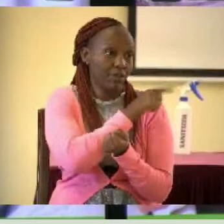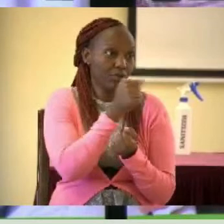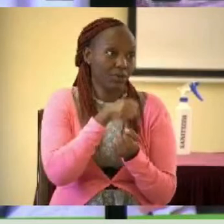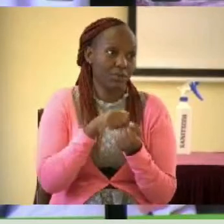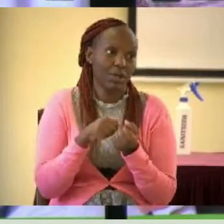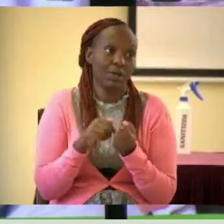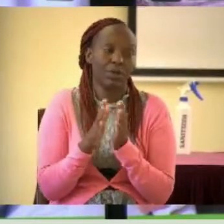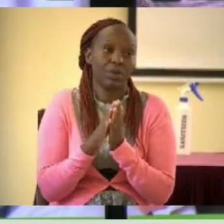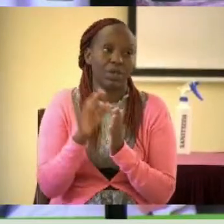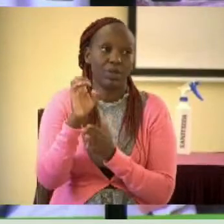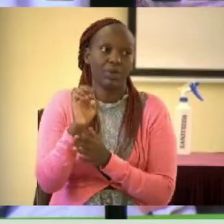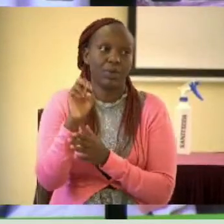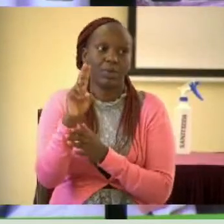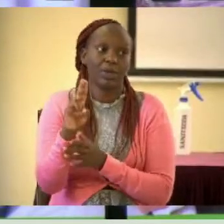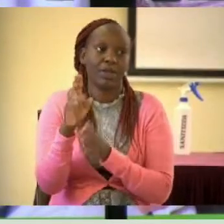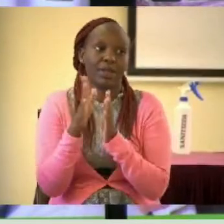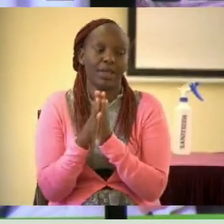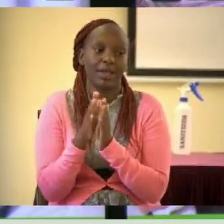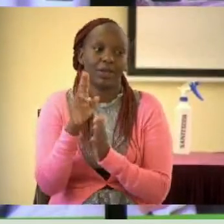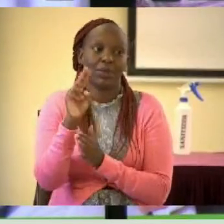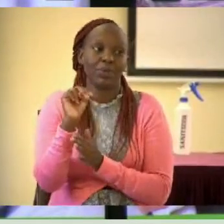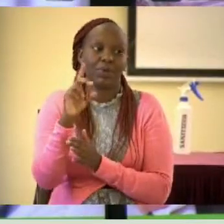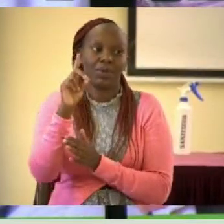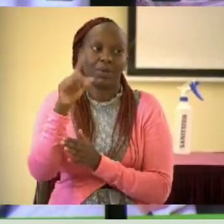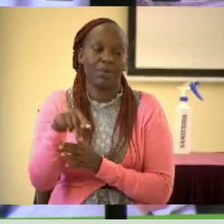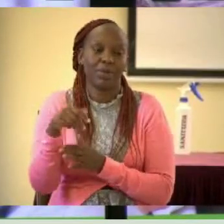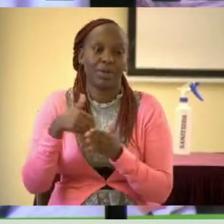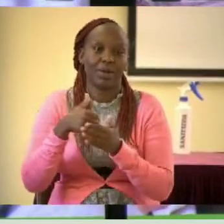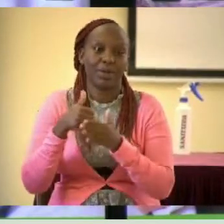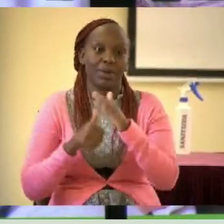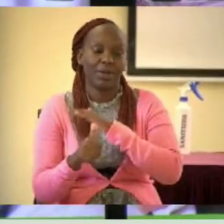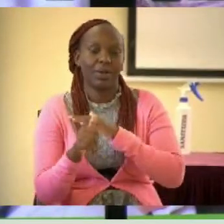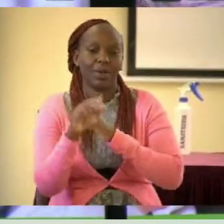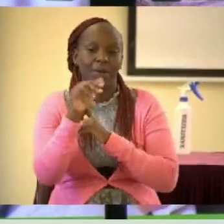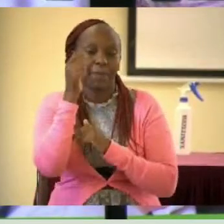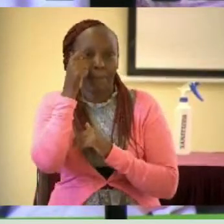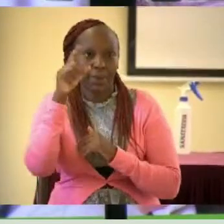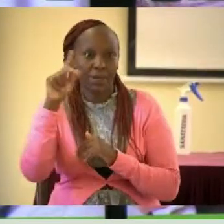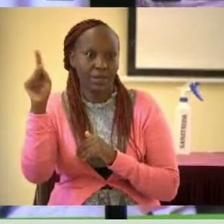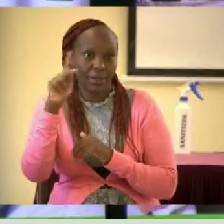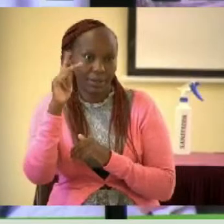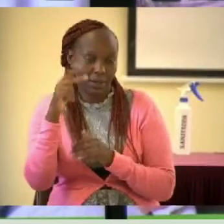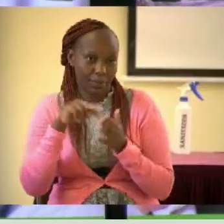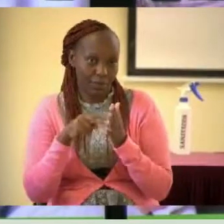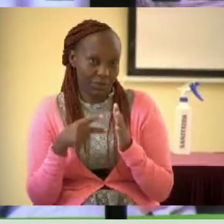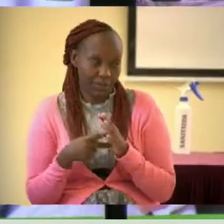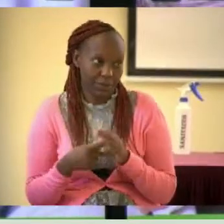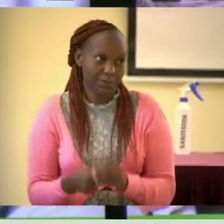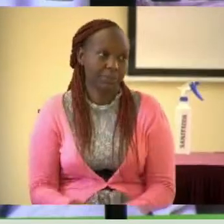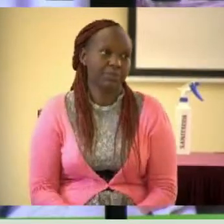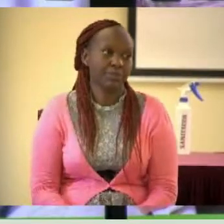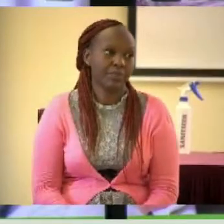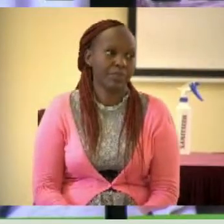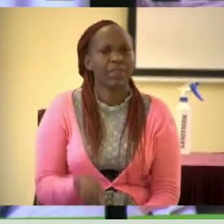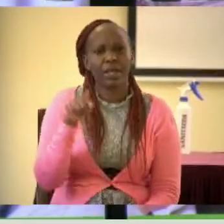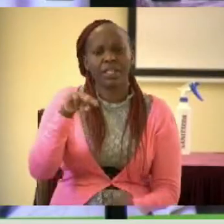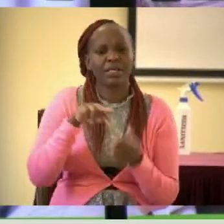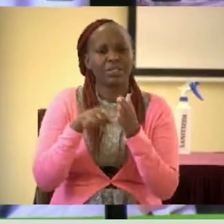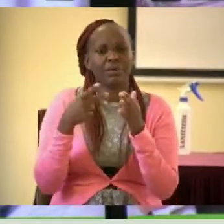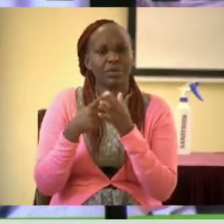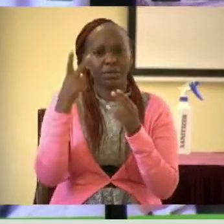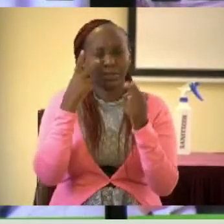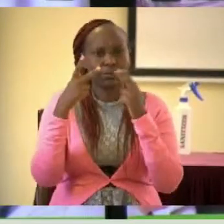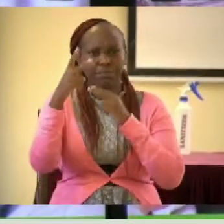Union as well as UNDP under the Mkeni wa Kenya project. So what does this project